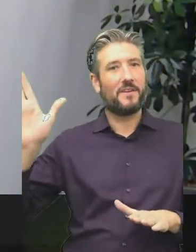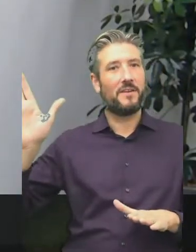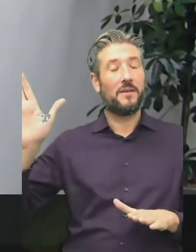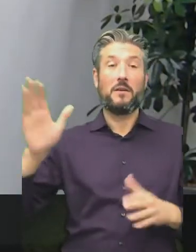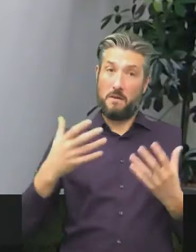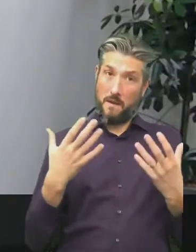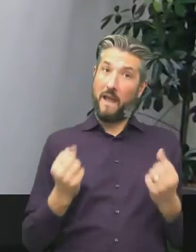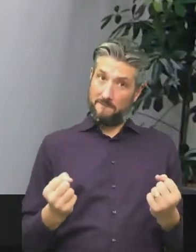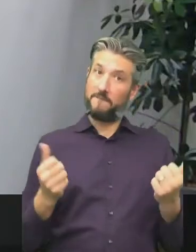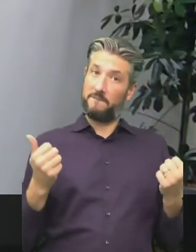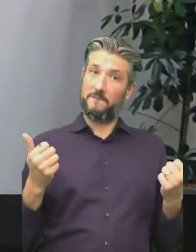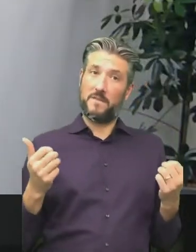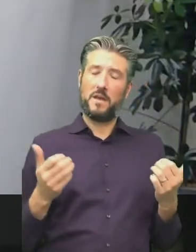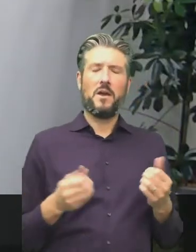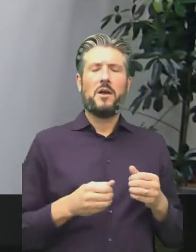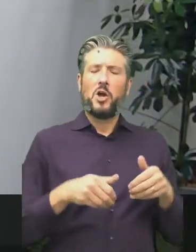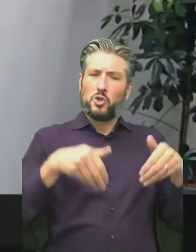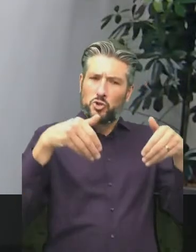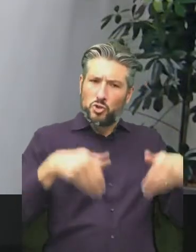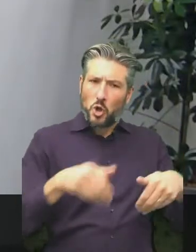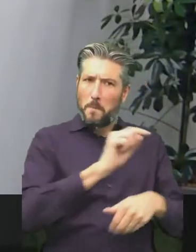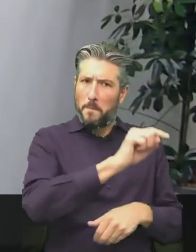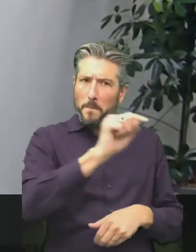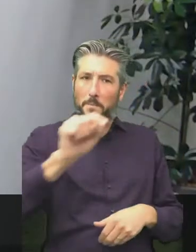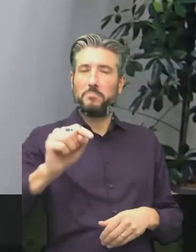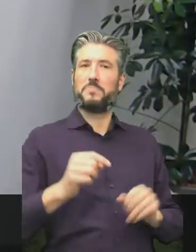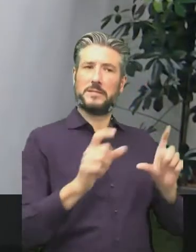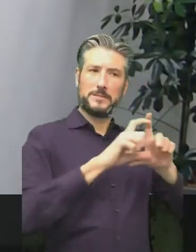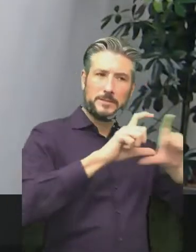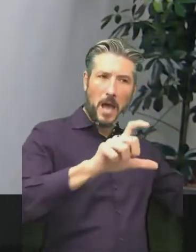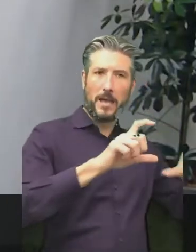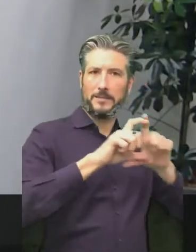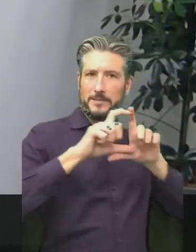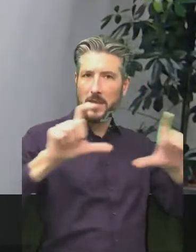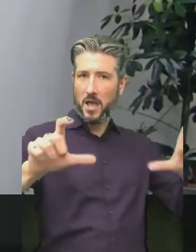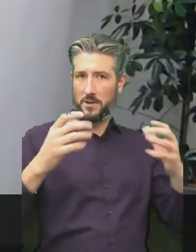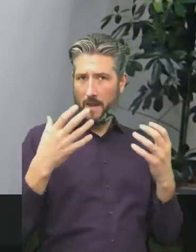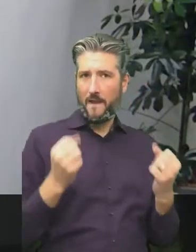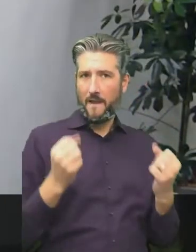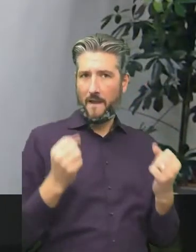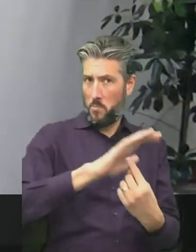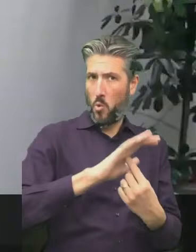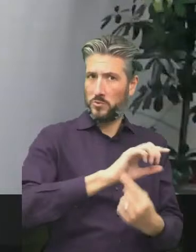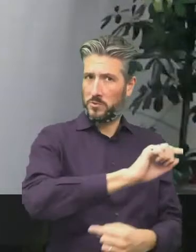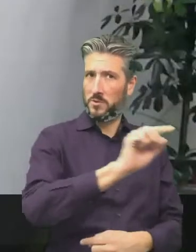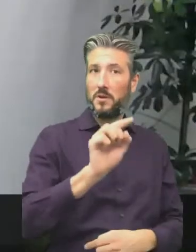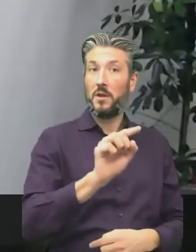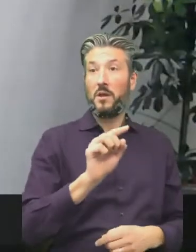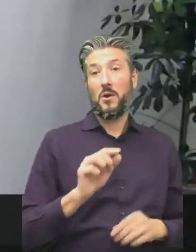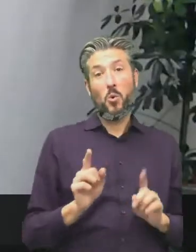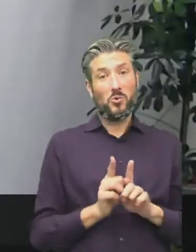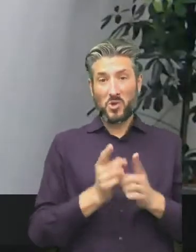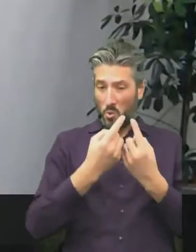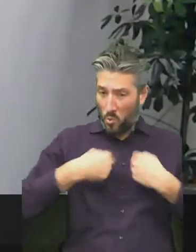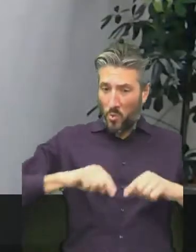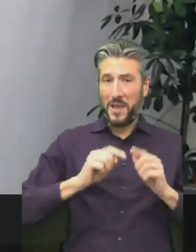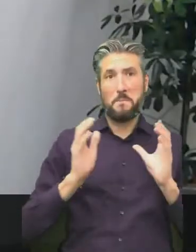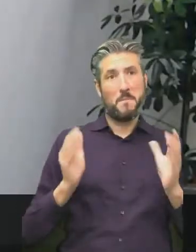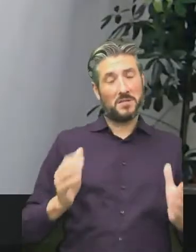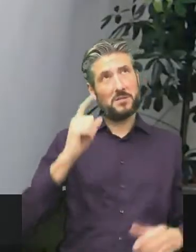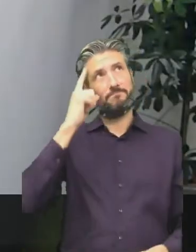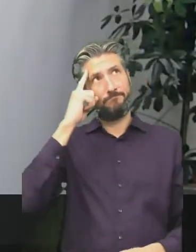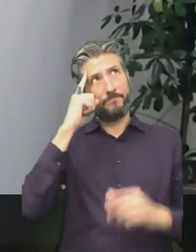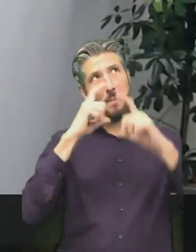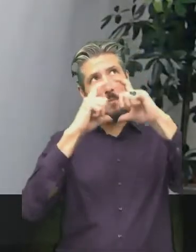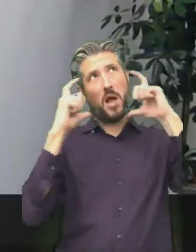up as well, but it's really important all of us wear a face mask when we're in close proximity to somebody else. Me wearing a face mask keeps you safe.